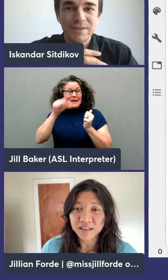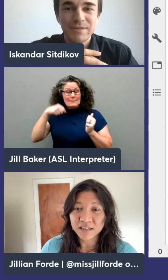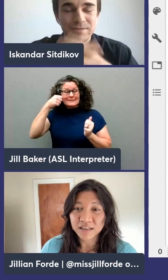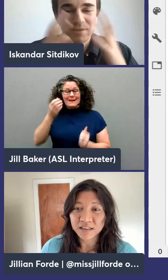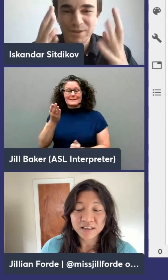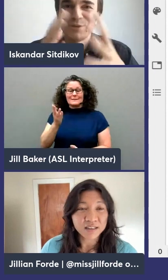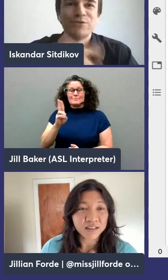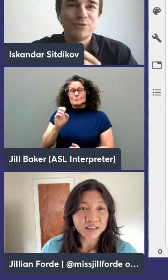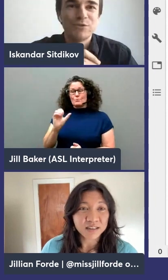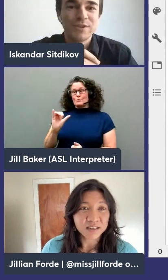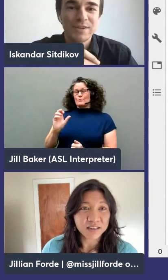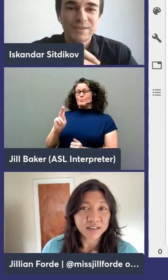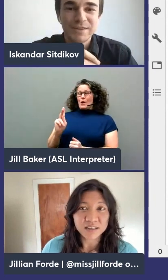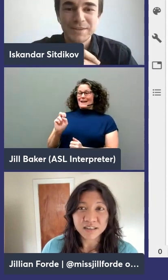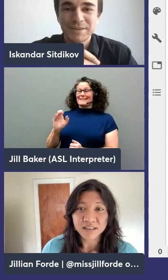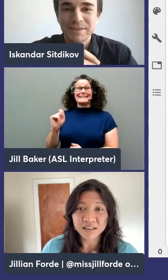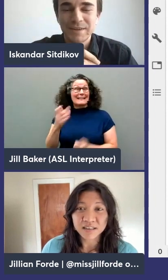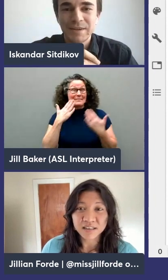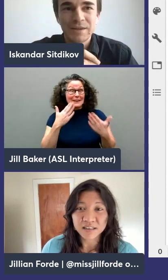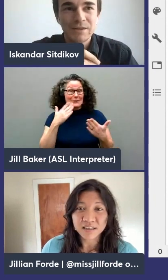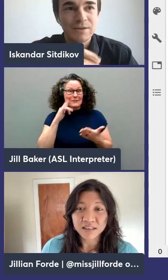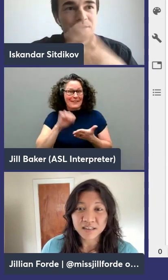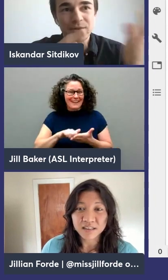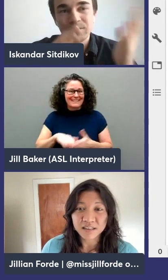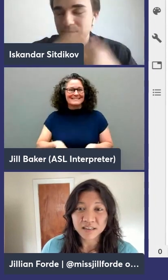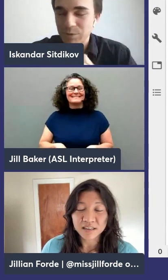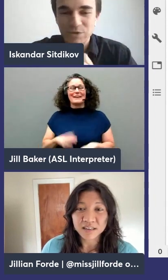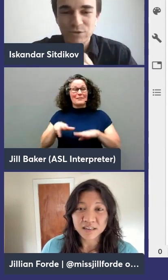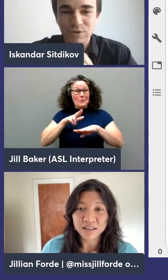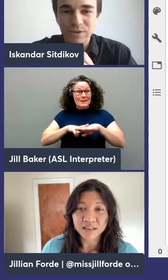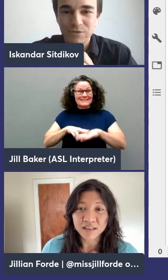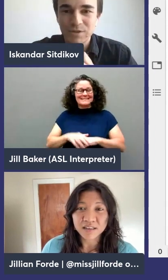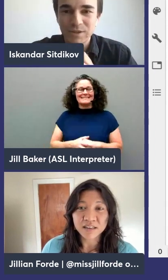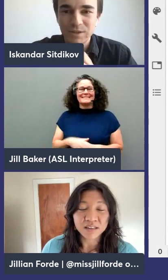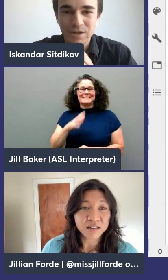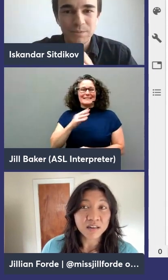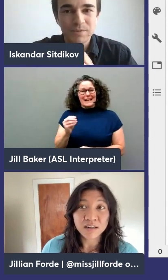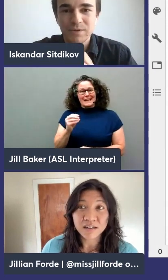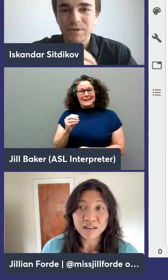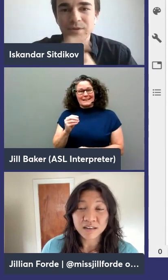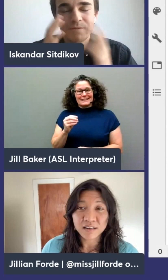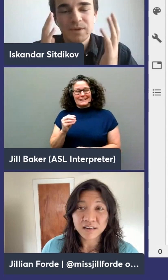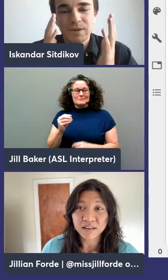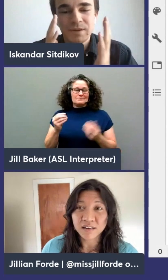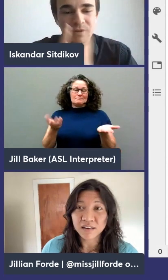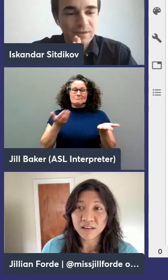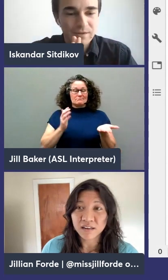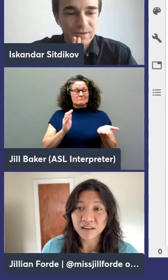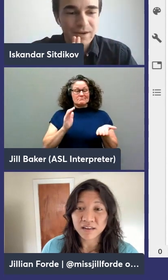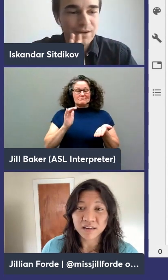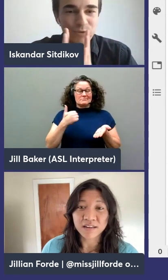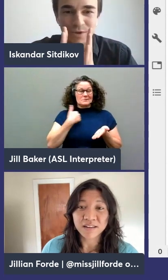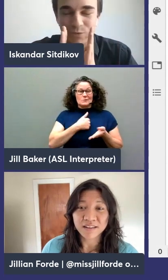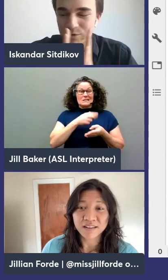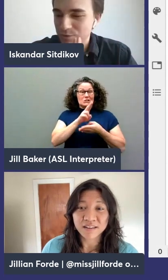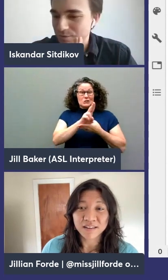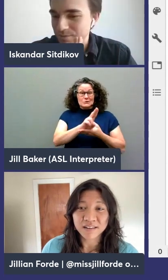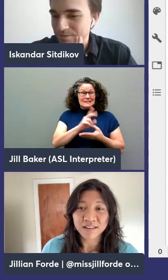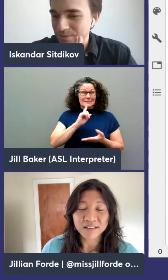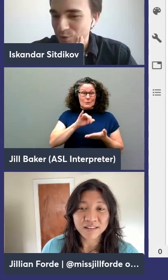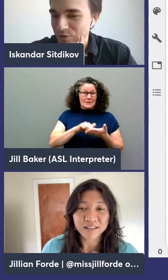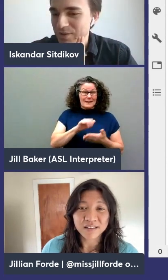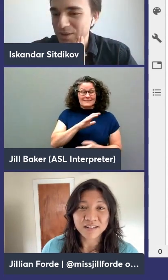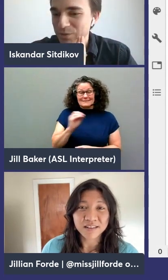course. Thank you for that. And yeah, repository lives in a GitHub. I want